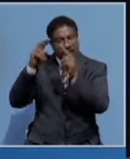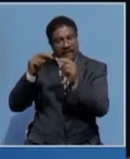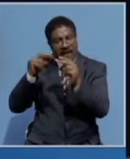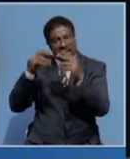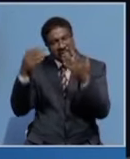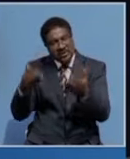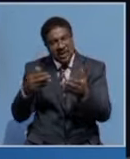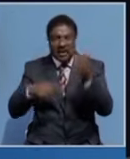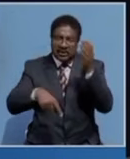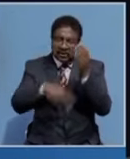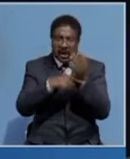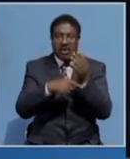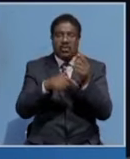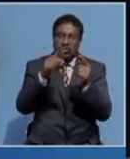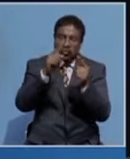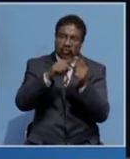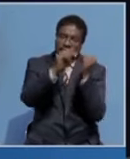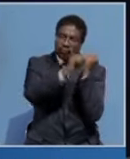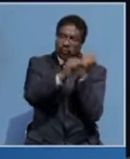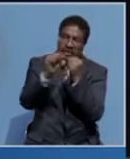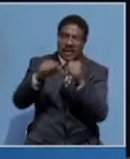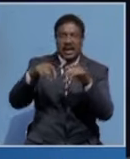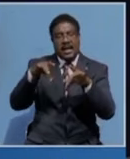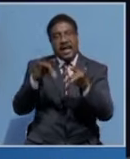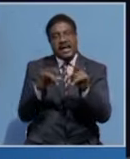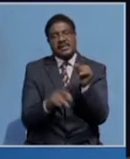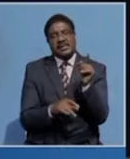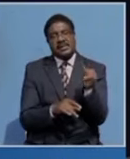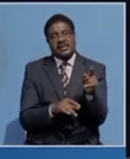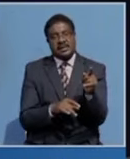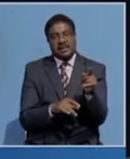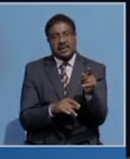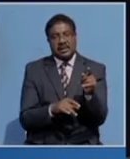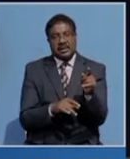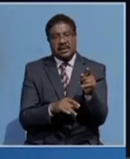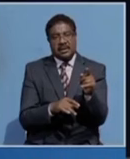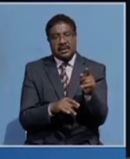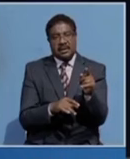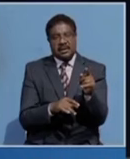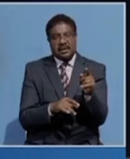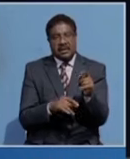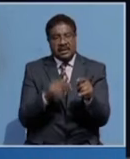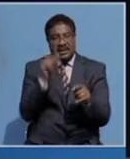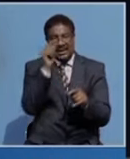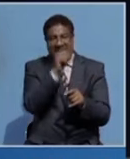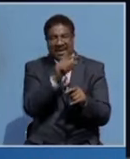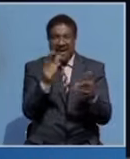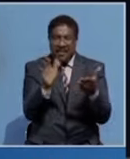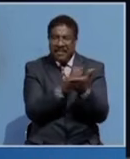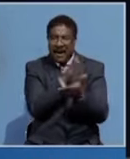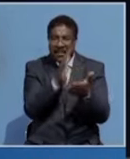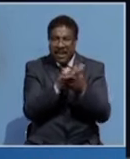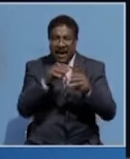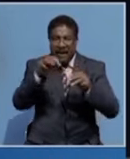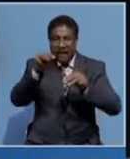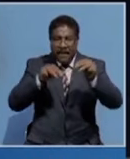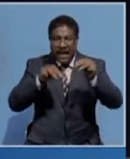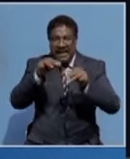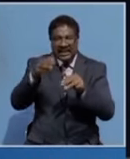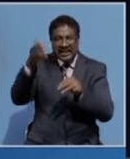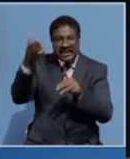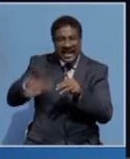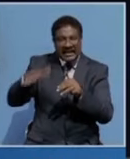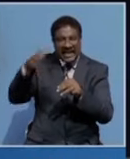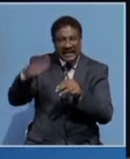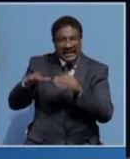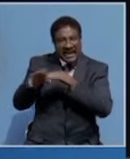the brunt of climate change the most. He was speaking during the closing ceremony of the Accelerating Nature-Based Solutions Conference in